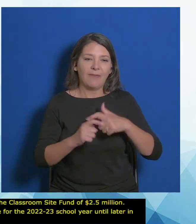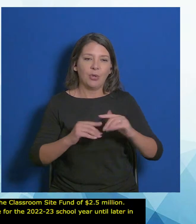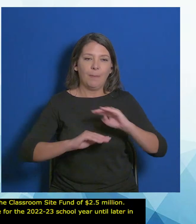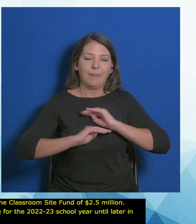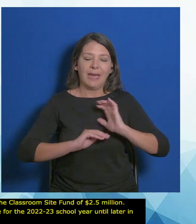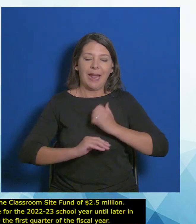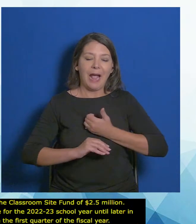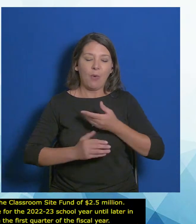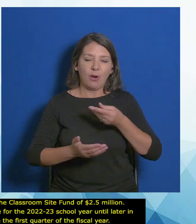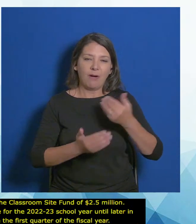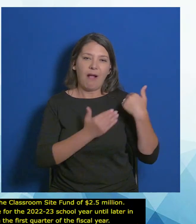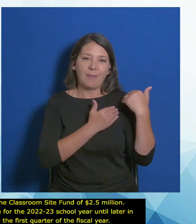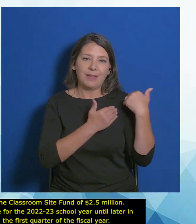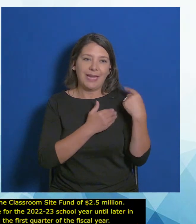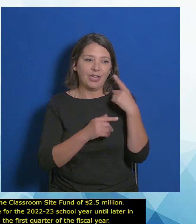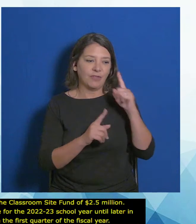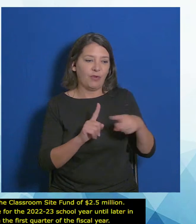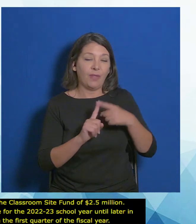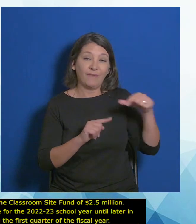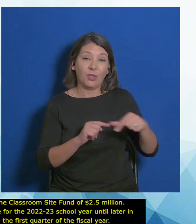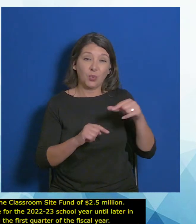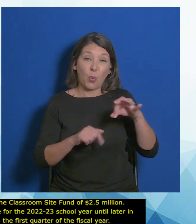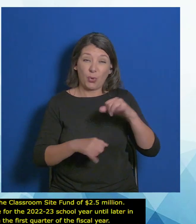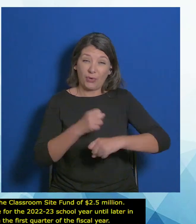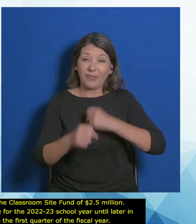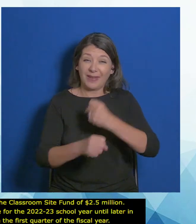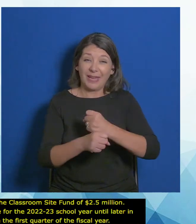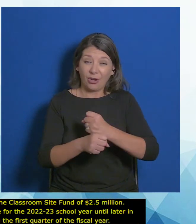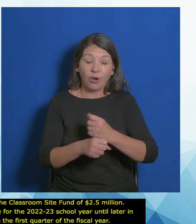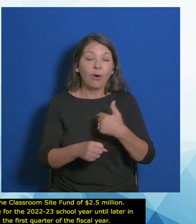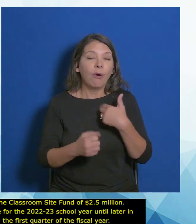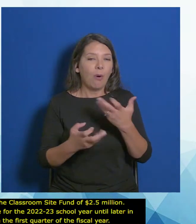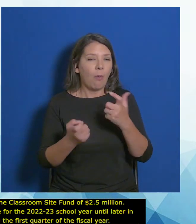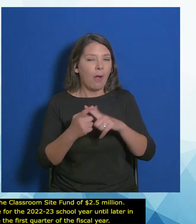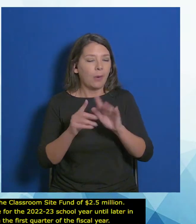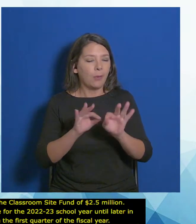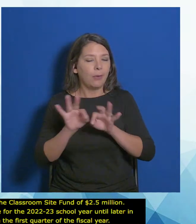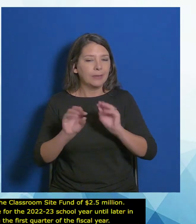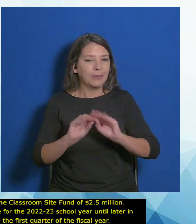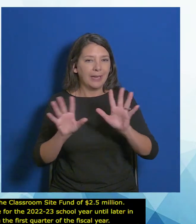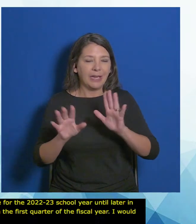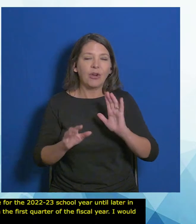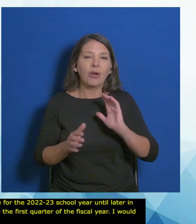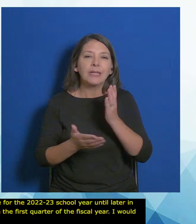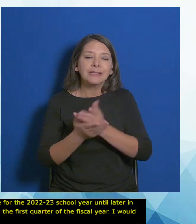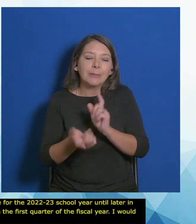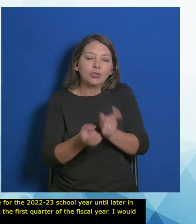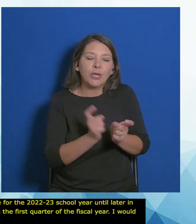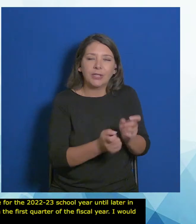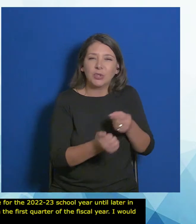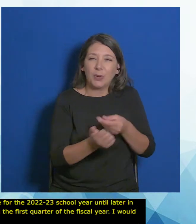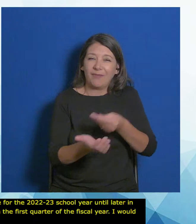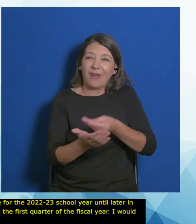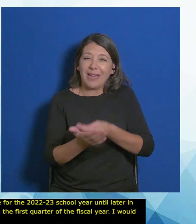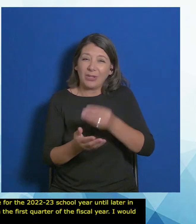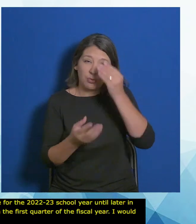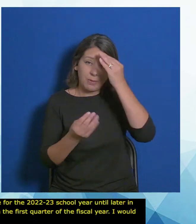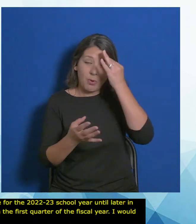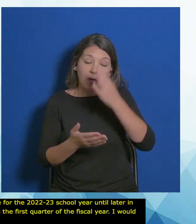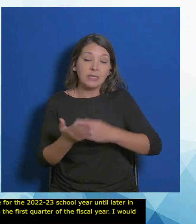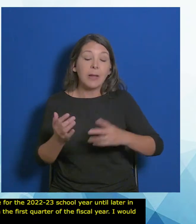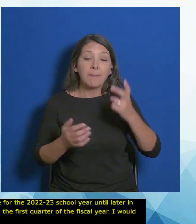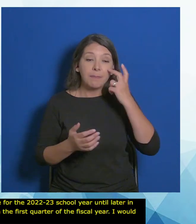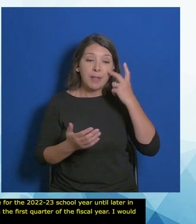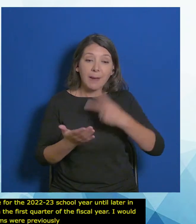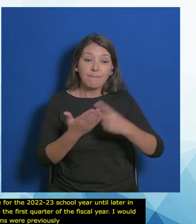quarter of the fiscal year. I would also like to point out a few changes in the financial reporting. Blind programs were